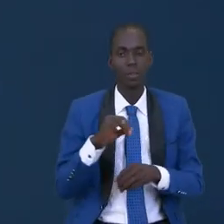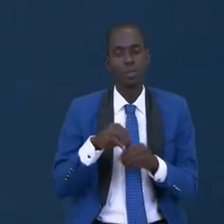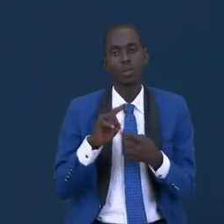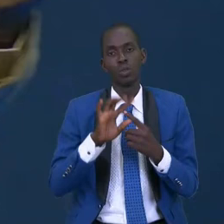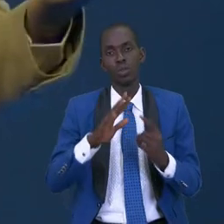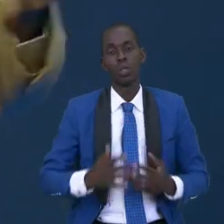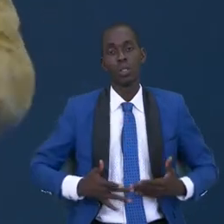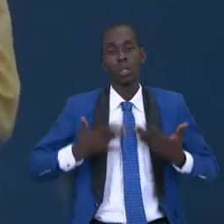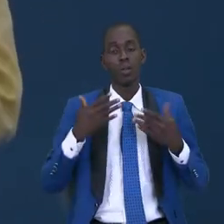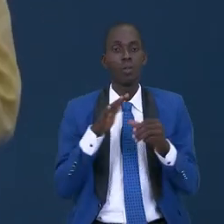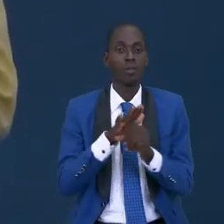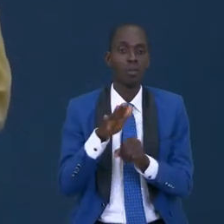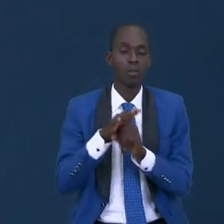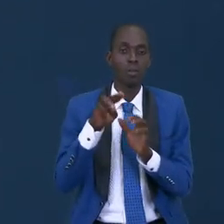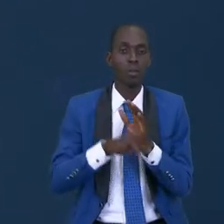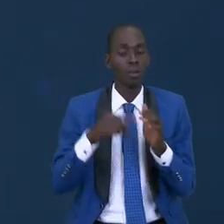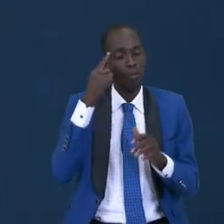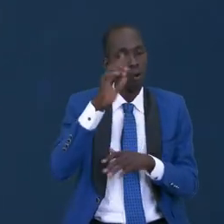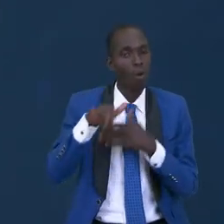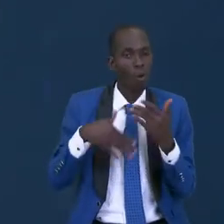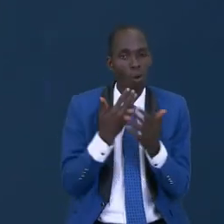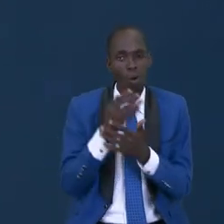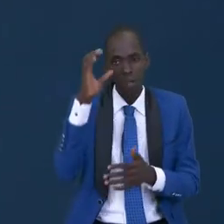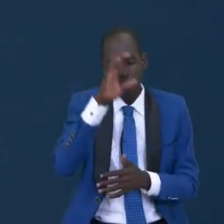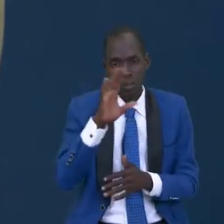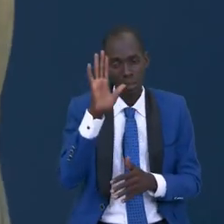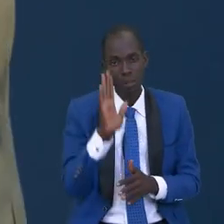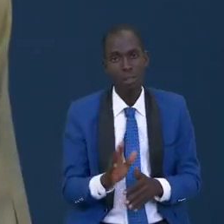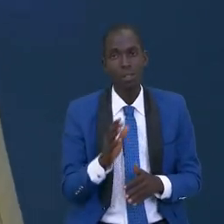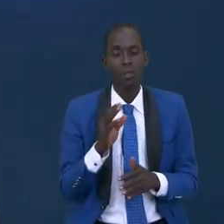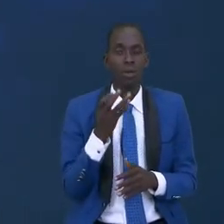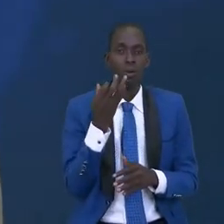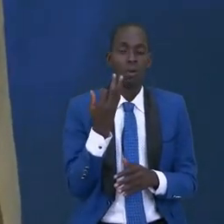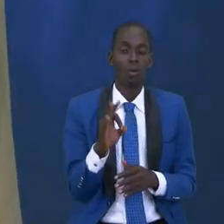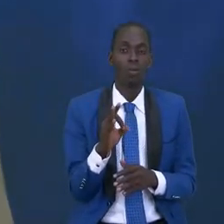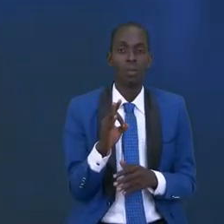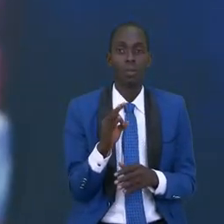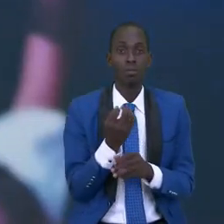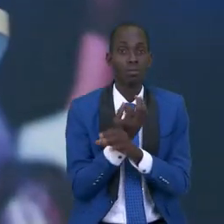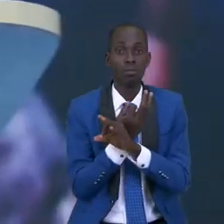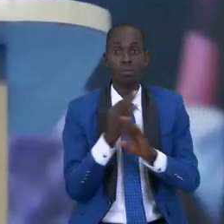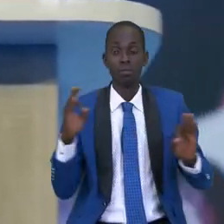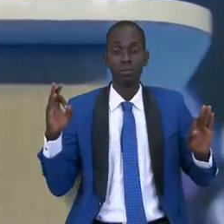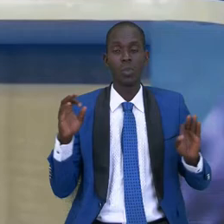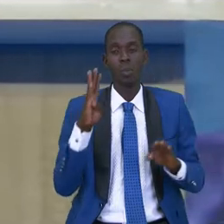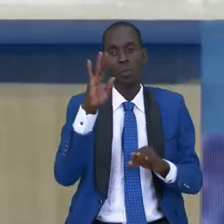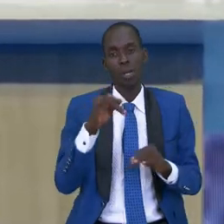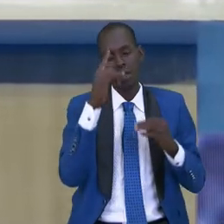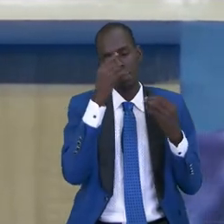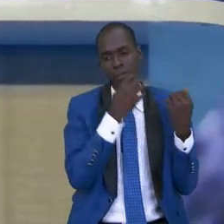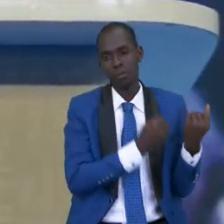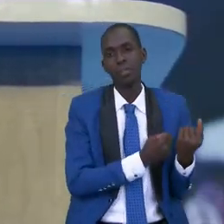life. Fulfillment for all seekers of relief by faith. Look at number one.